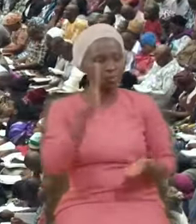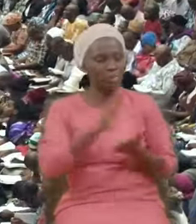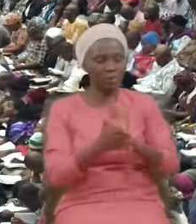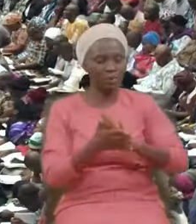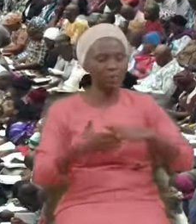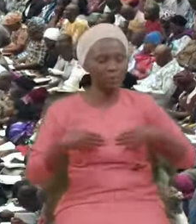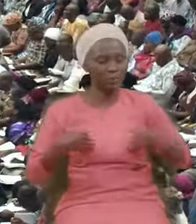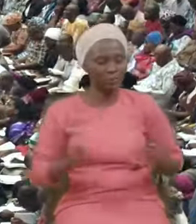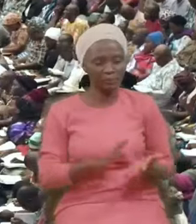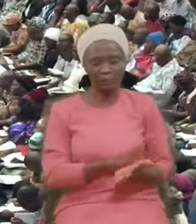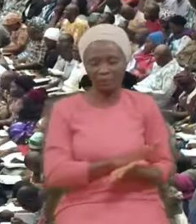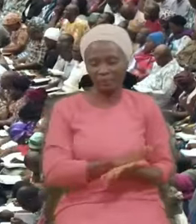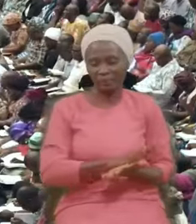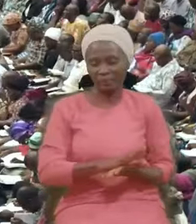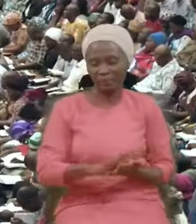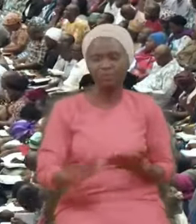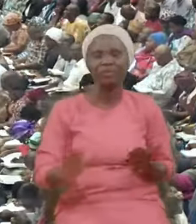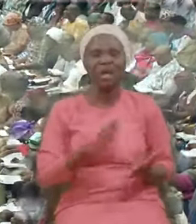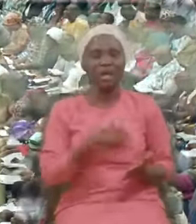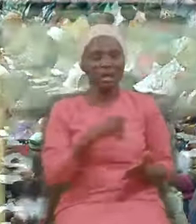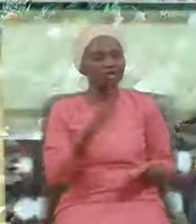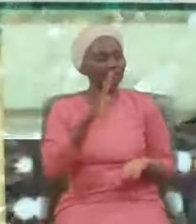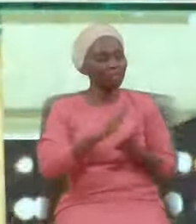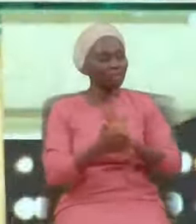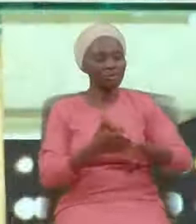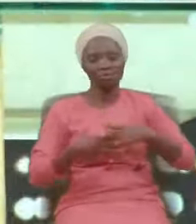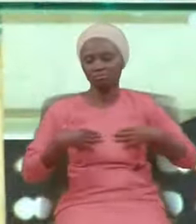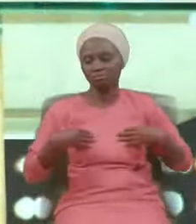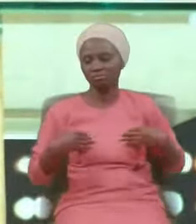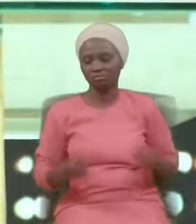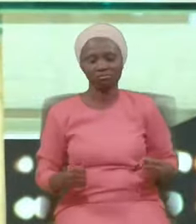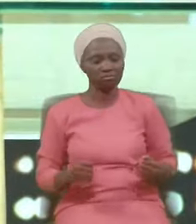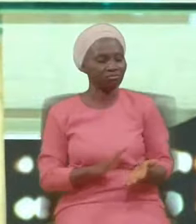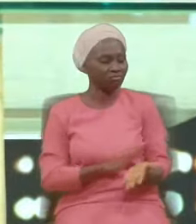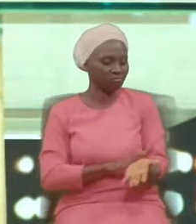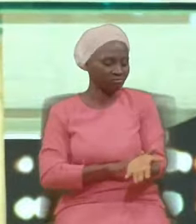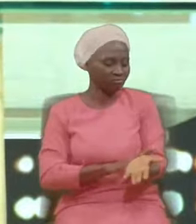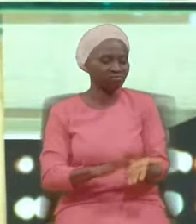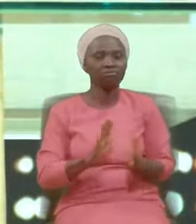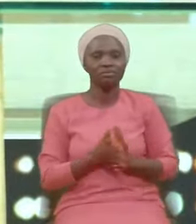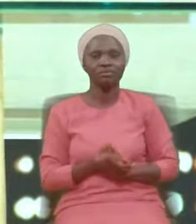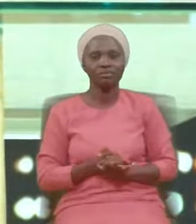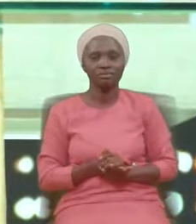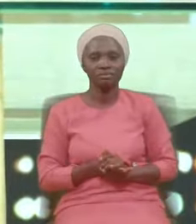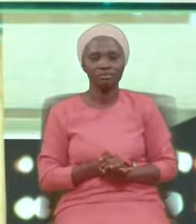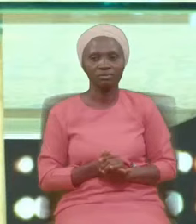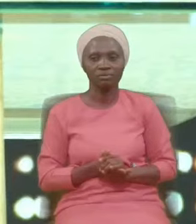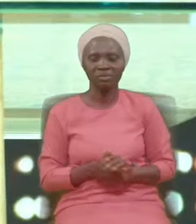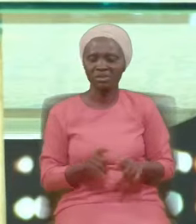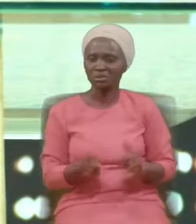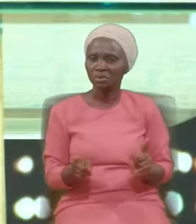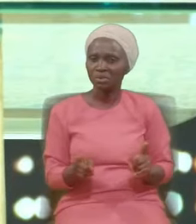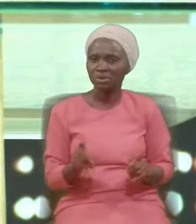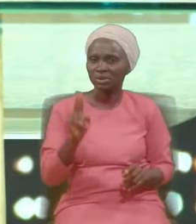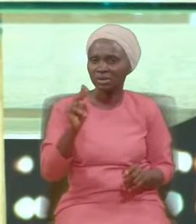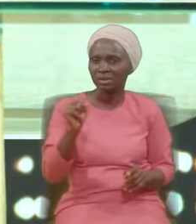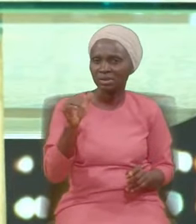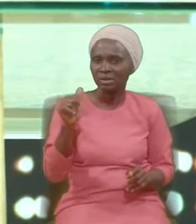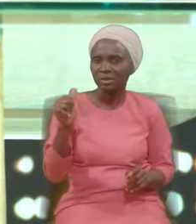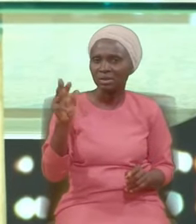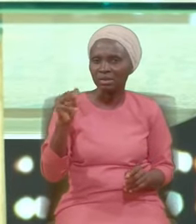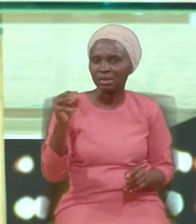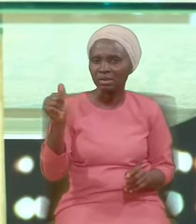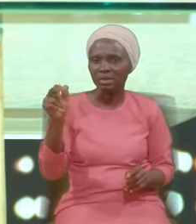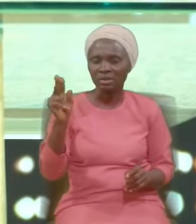clean. And thou shalt be clean. But Naaman was